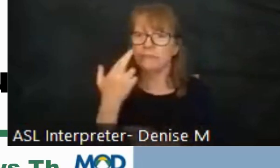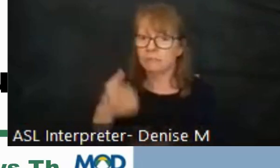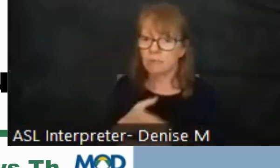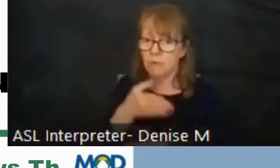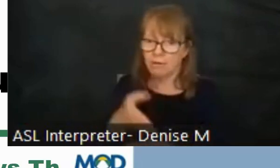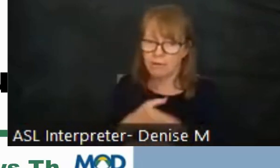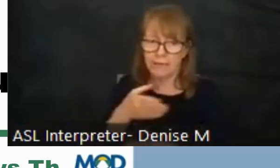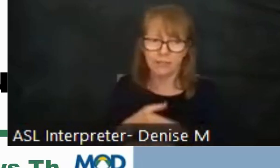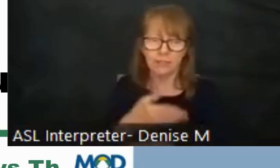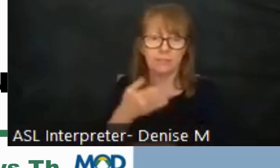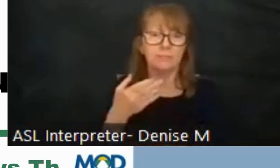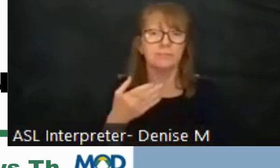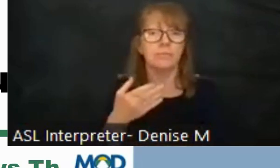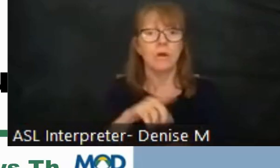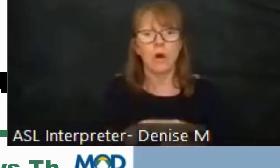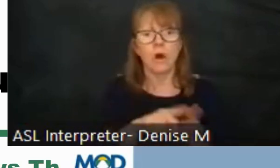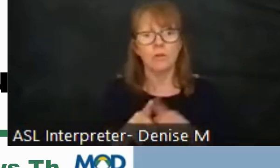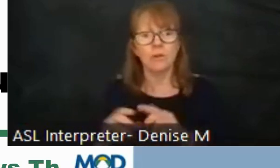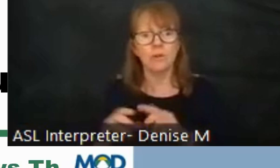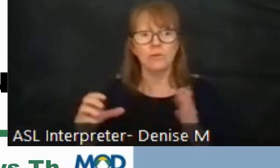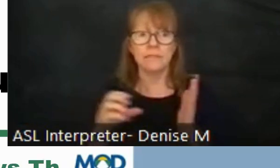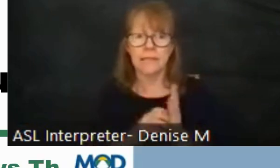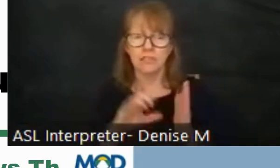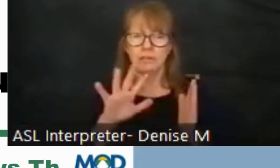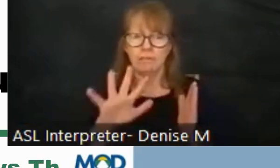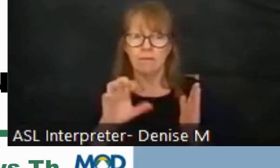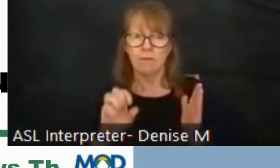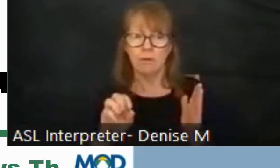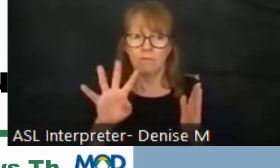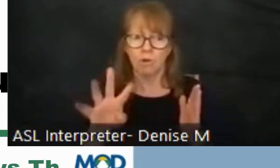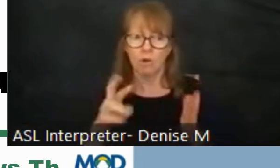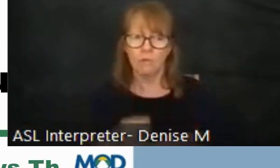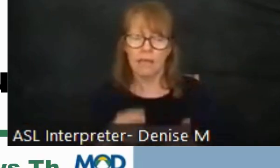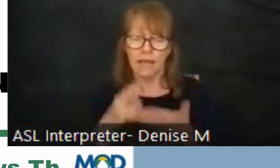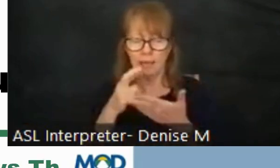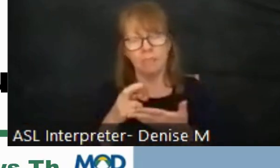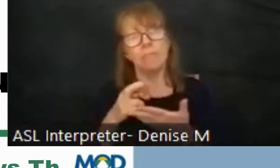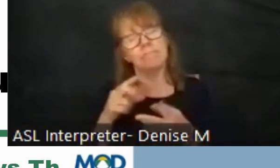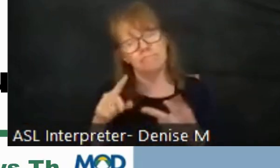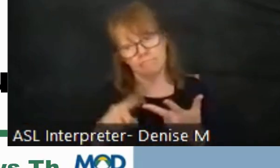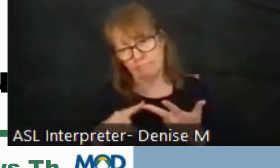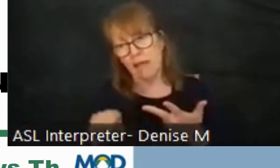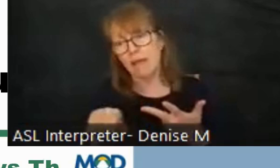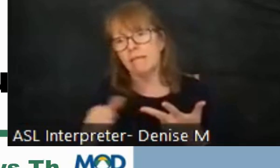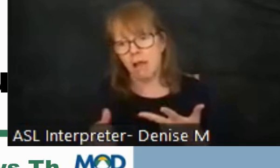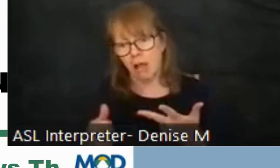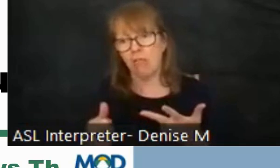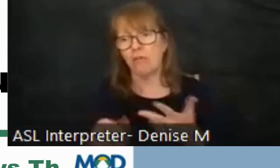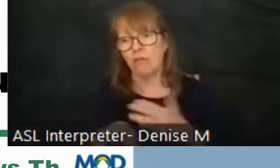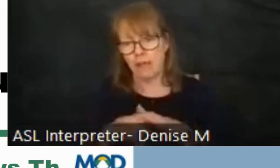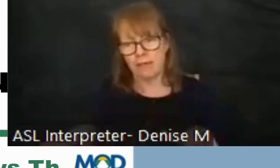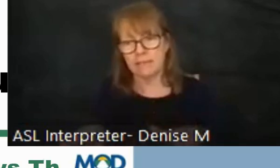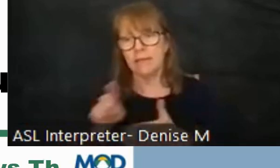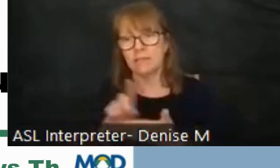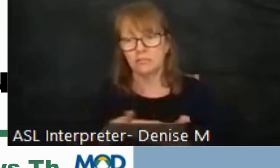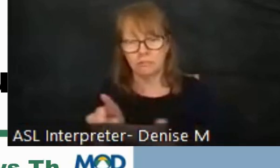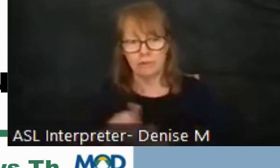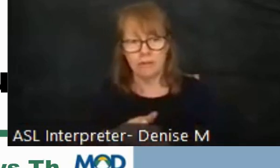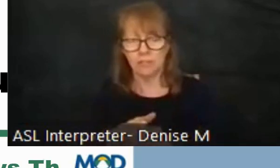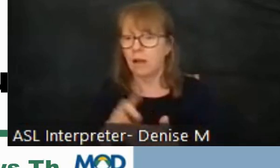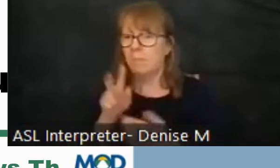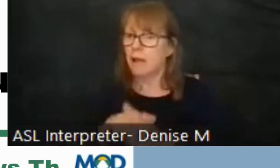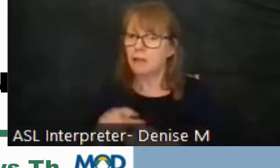Section 504 of the Rehabilitation Act here because it's another anti-discrimination law that applies to any entity